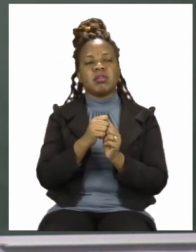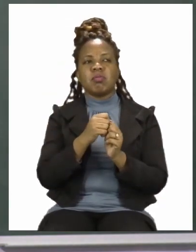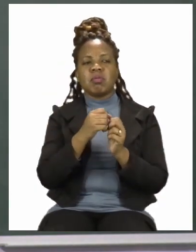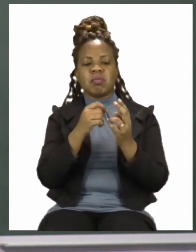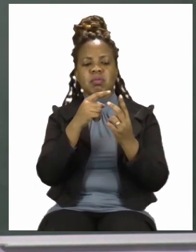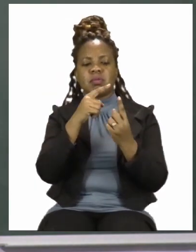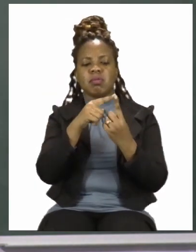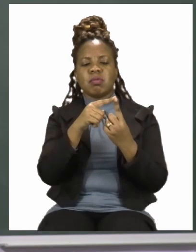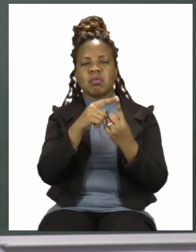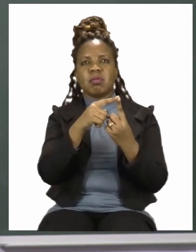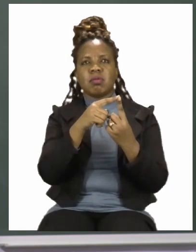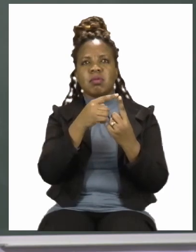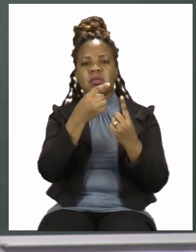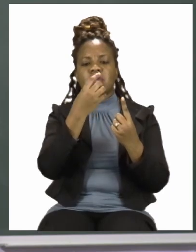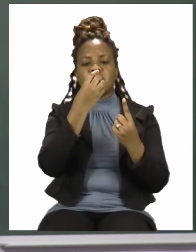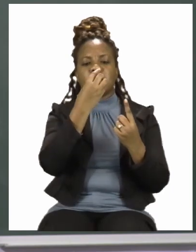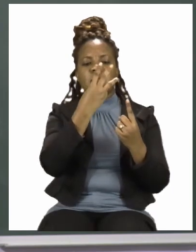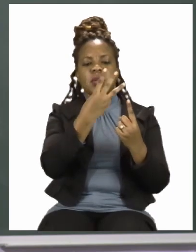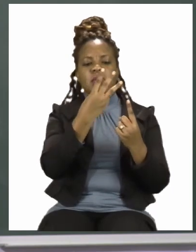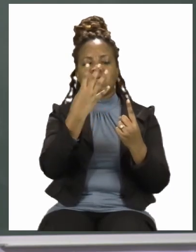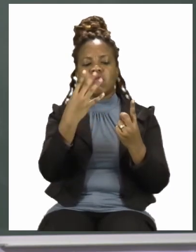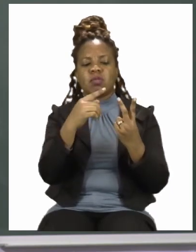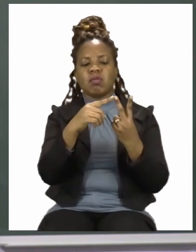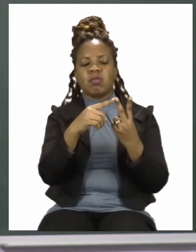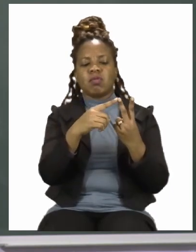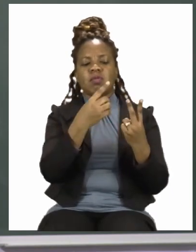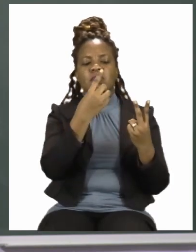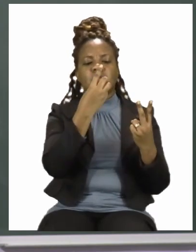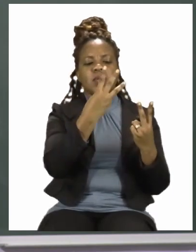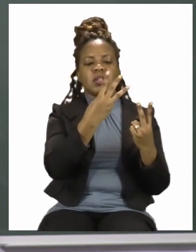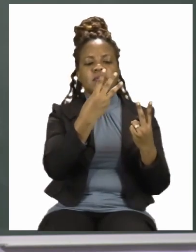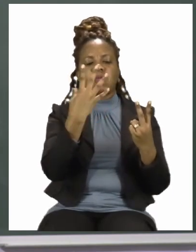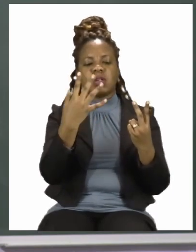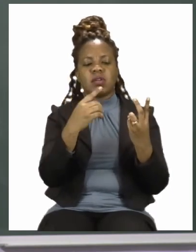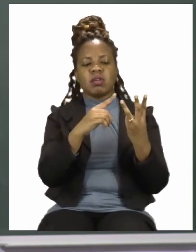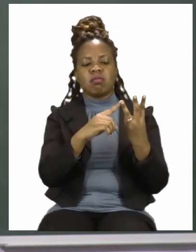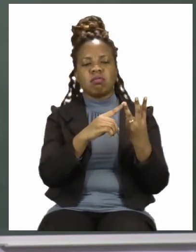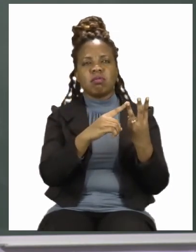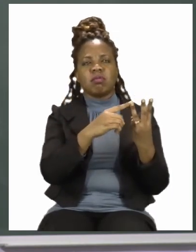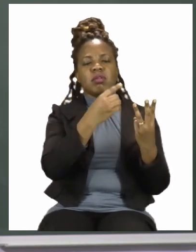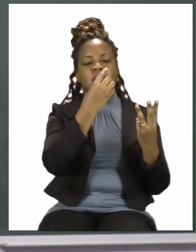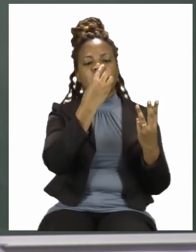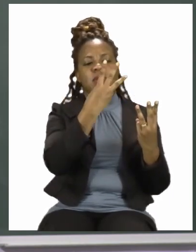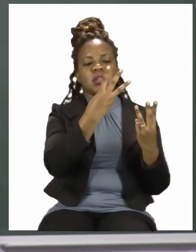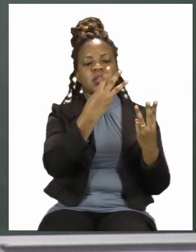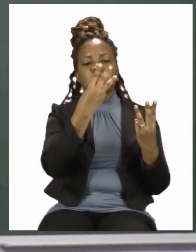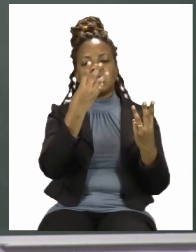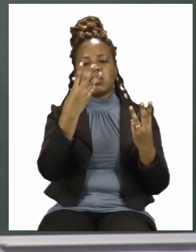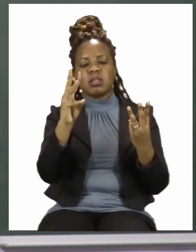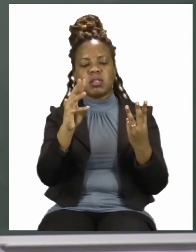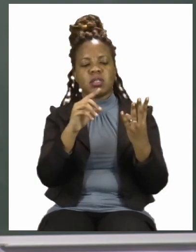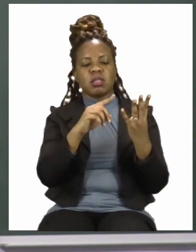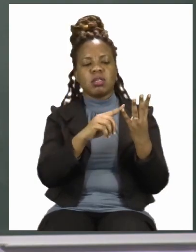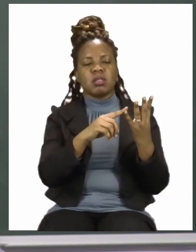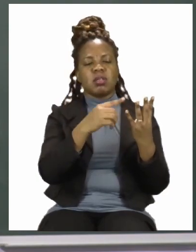start. 34, 35, 36,